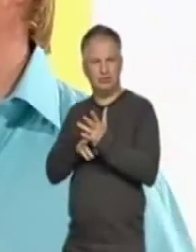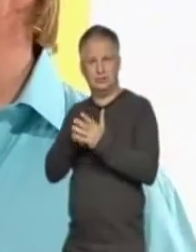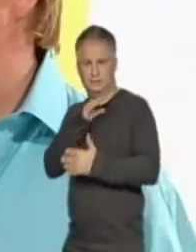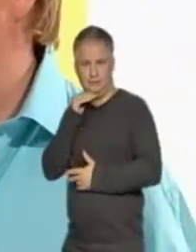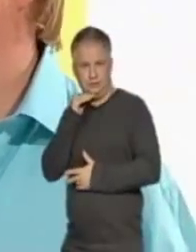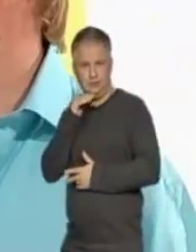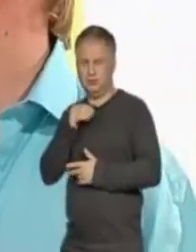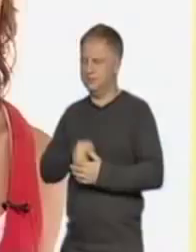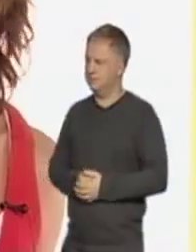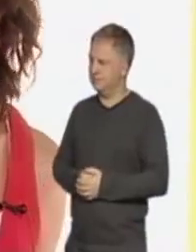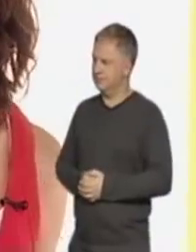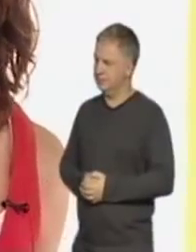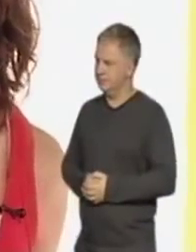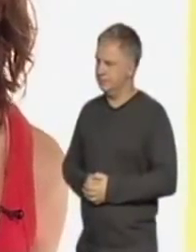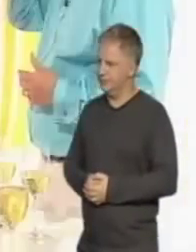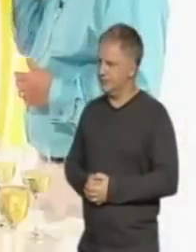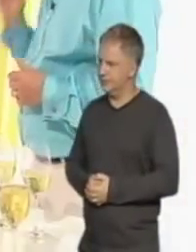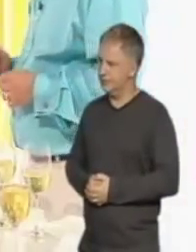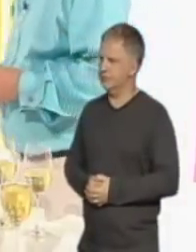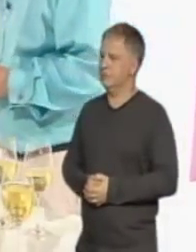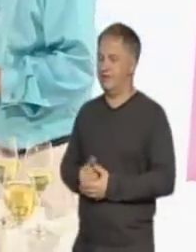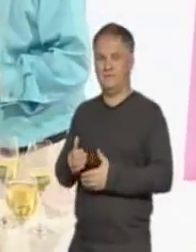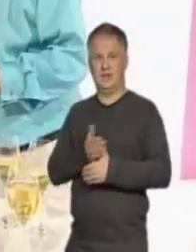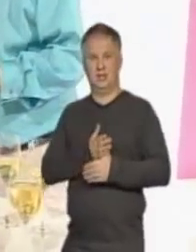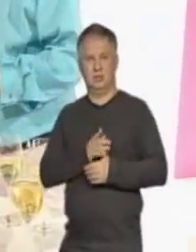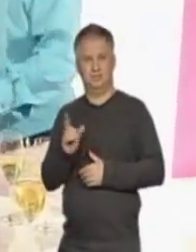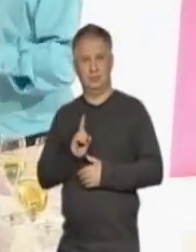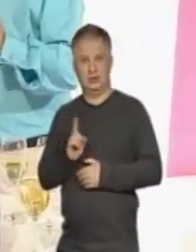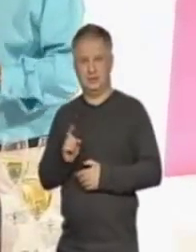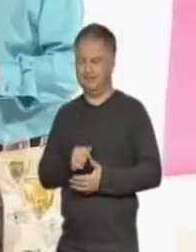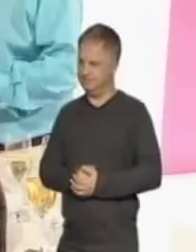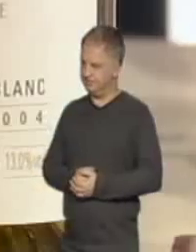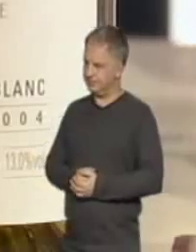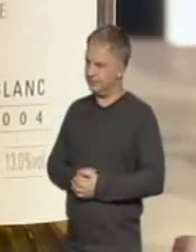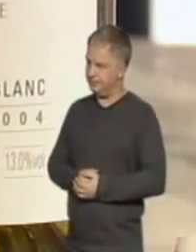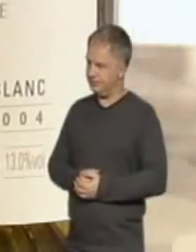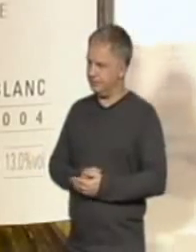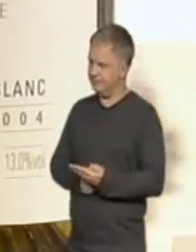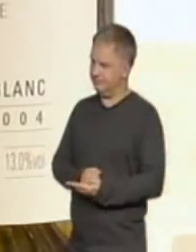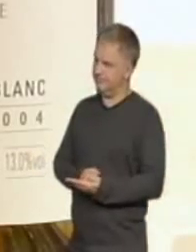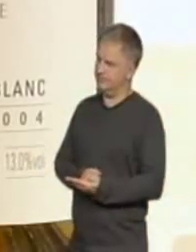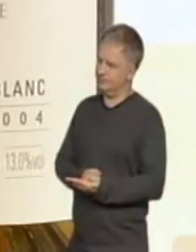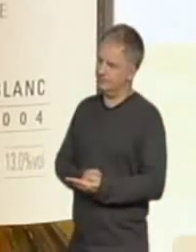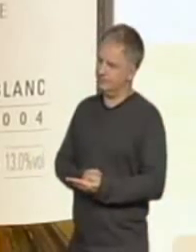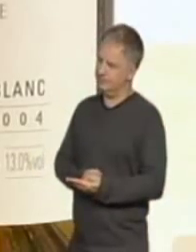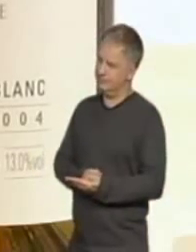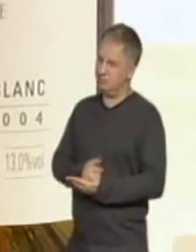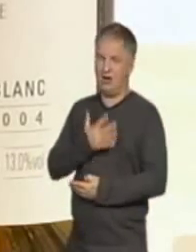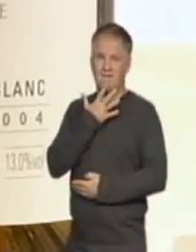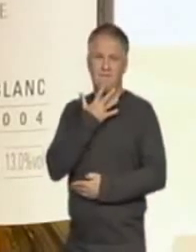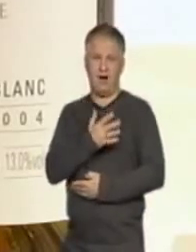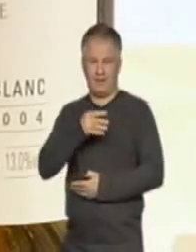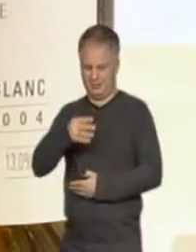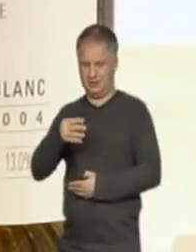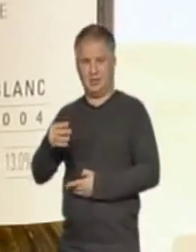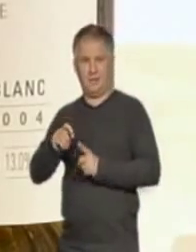they're a little bit warmer in the climate. Okay, so the first one we have here, what's this? This is a Raspberry Sauvignon Blanc 2004. It's £5.99, widely